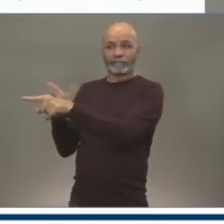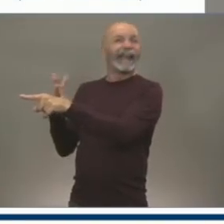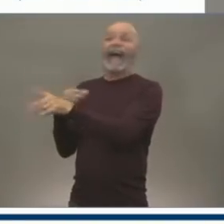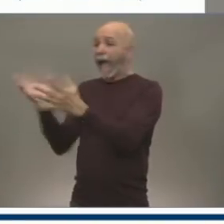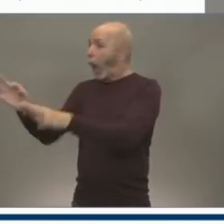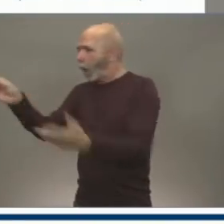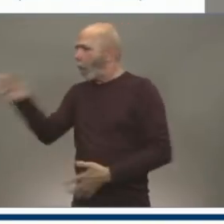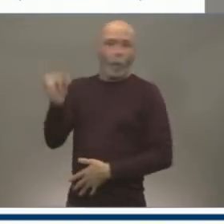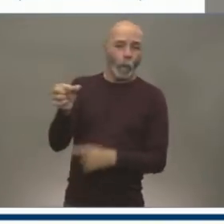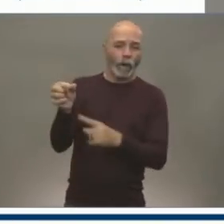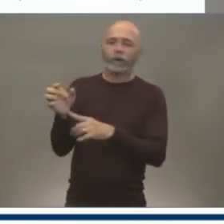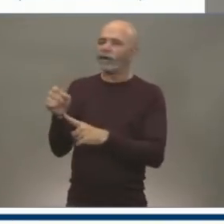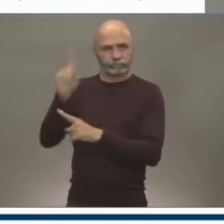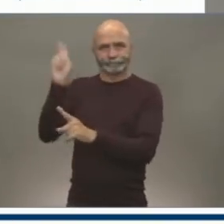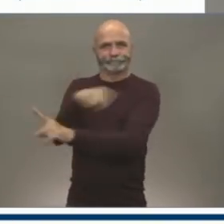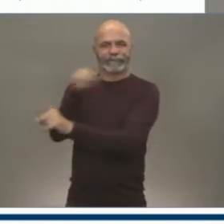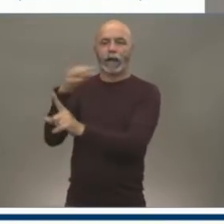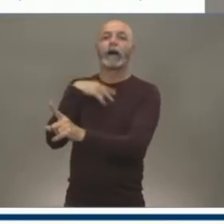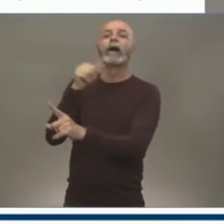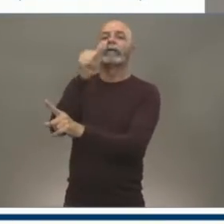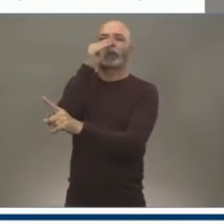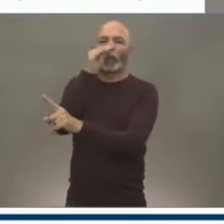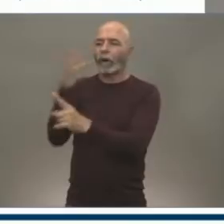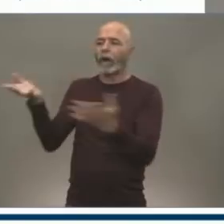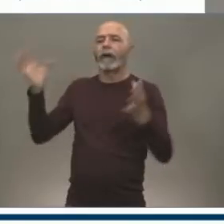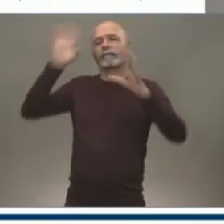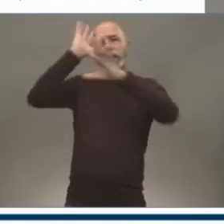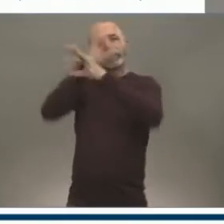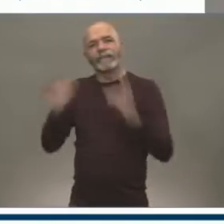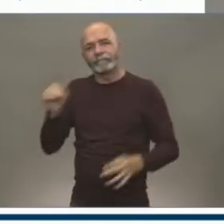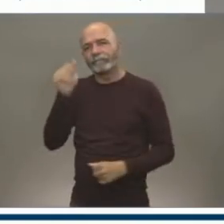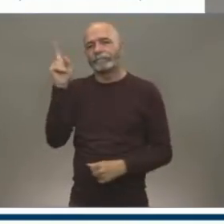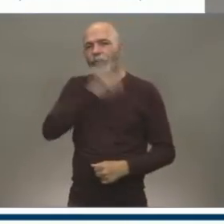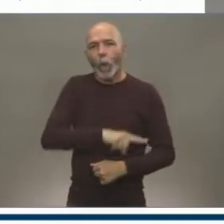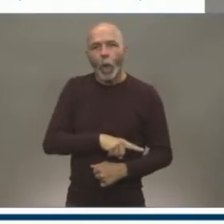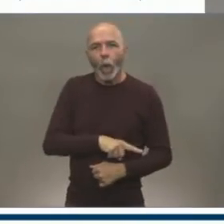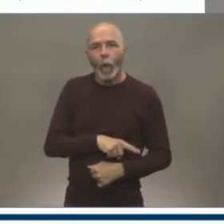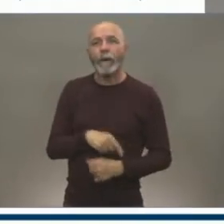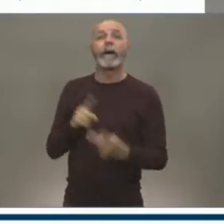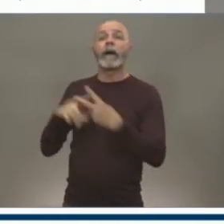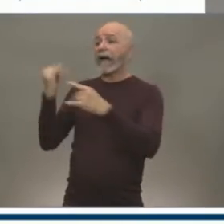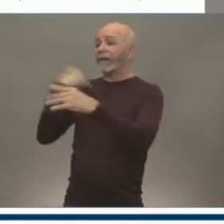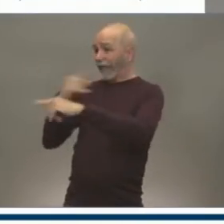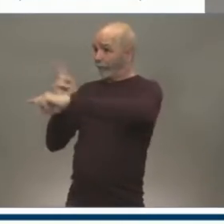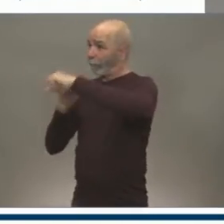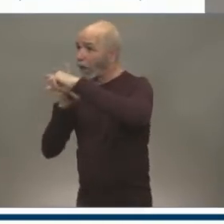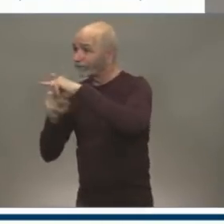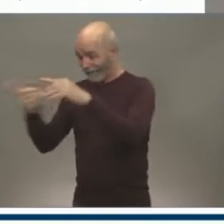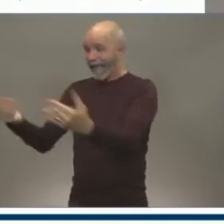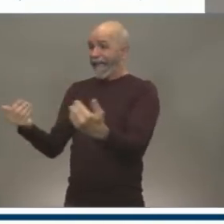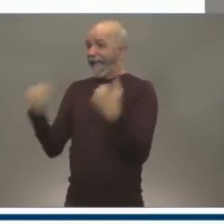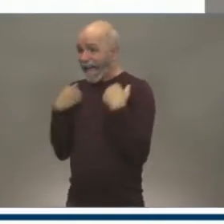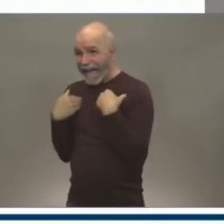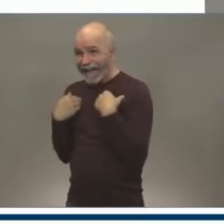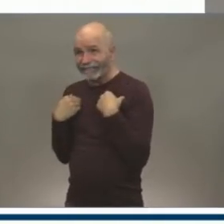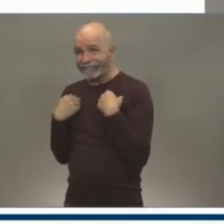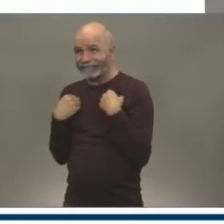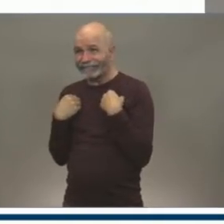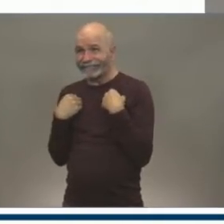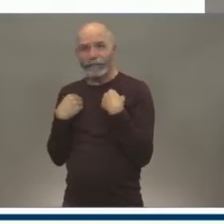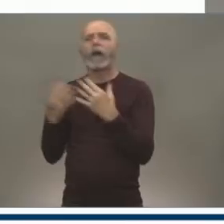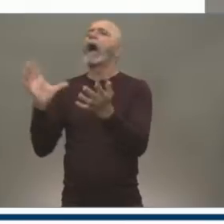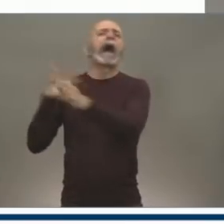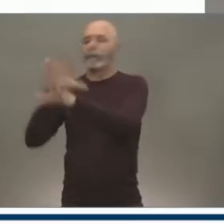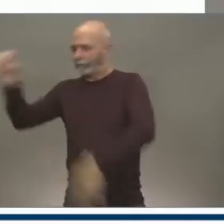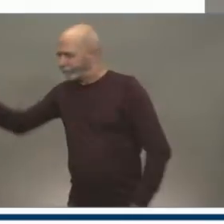that's why when we do these pop-up tests, anyone who tests positive then also has another swab done, which is